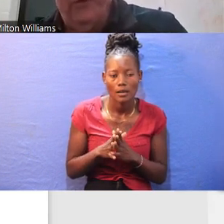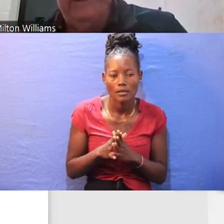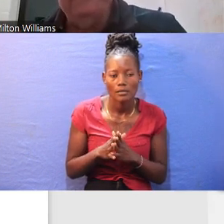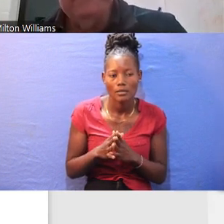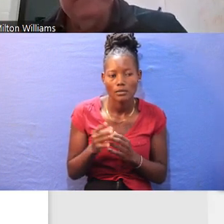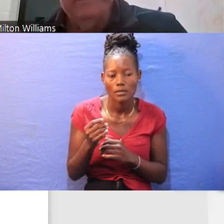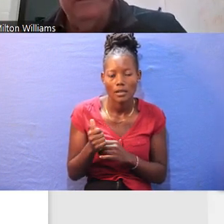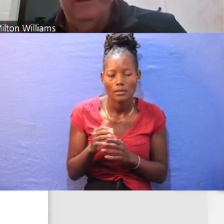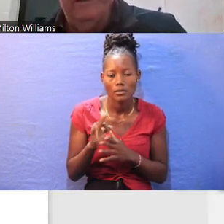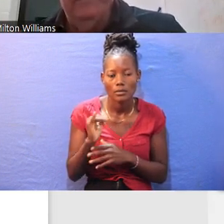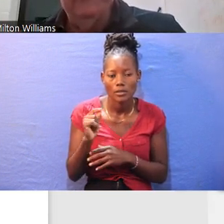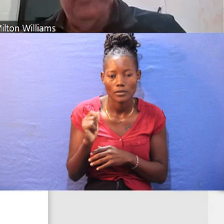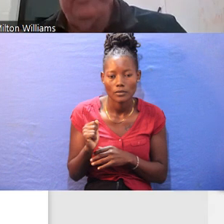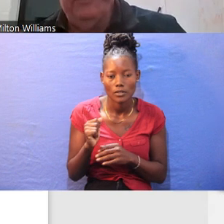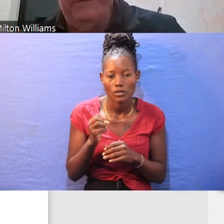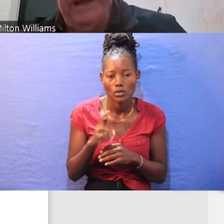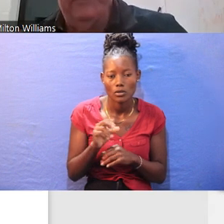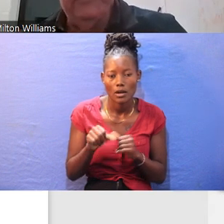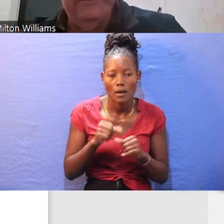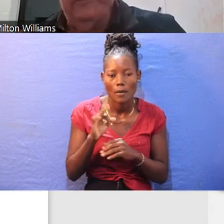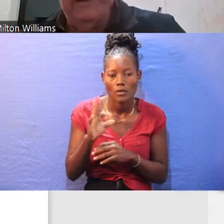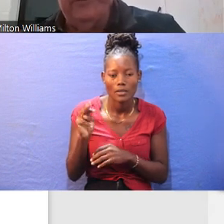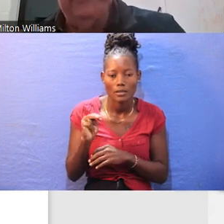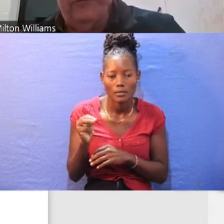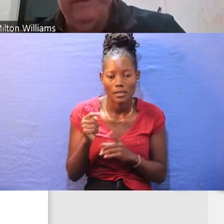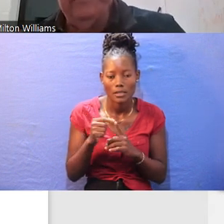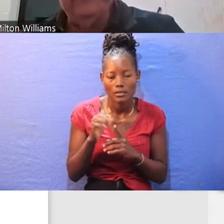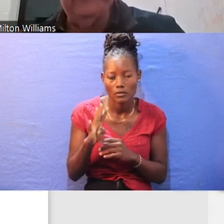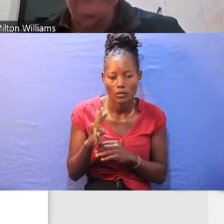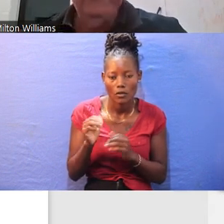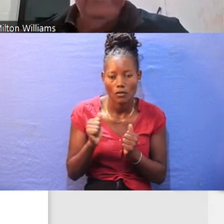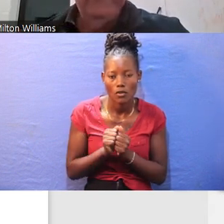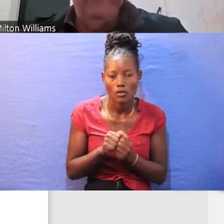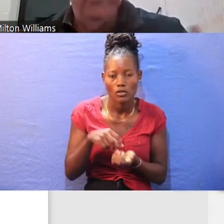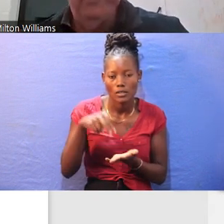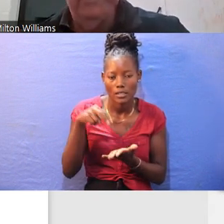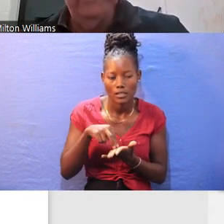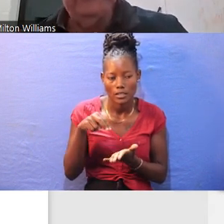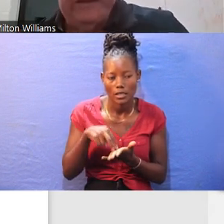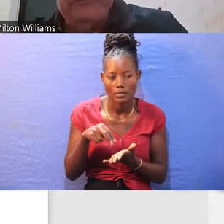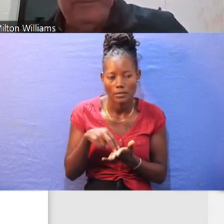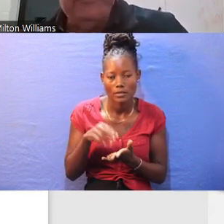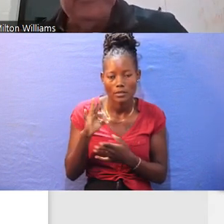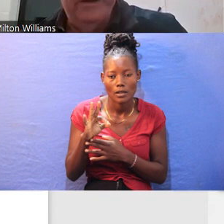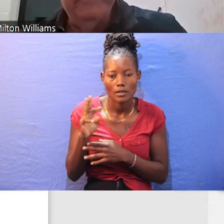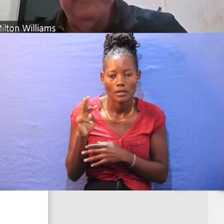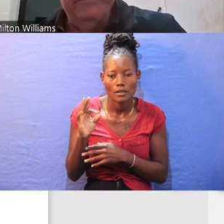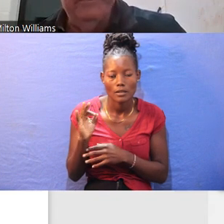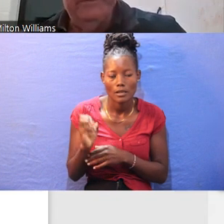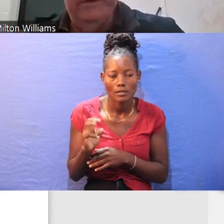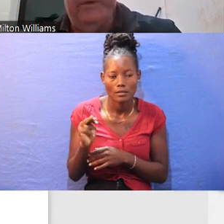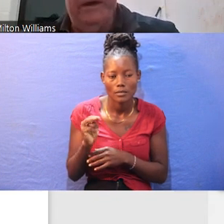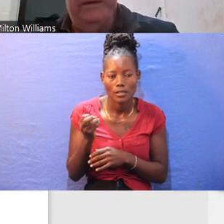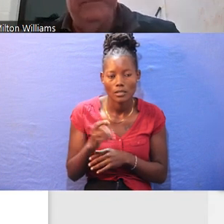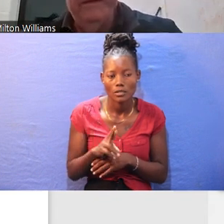meters 40. So for 10 bounds, they'll go about 34 meters. Or for standing triple jump,